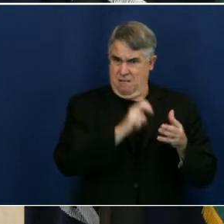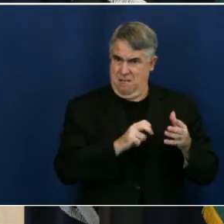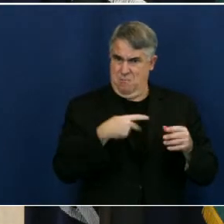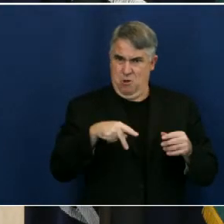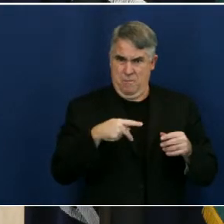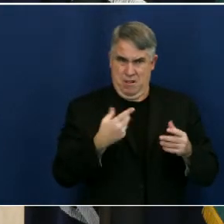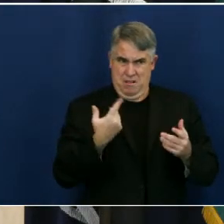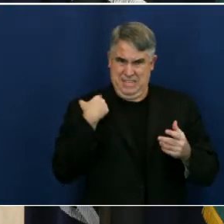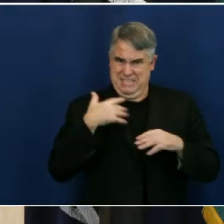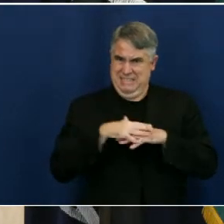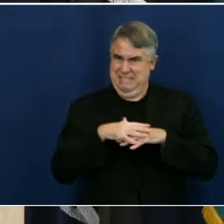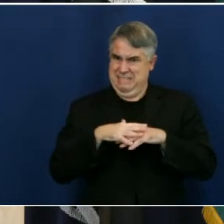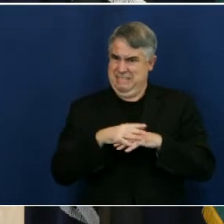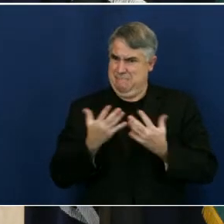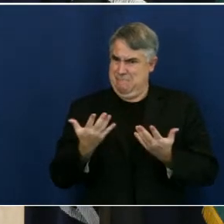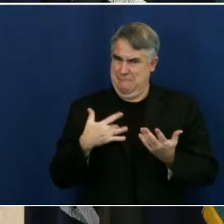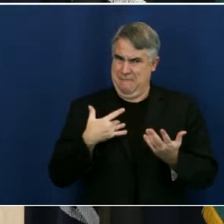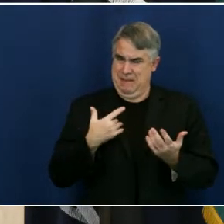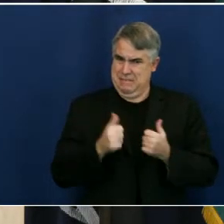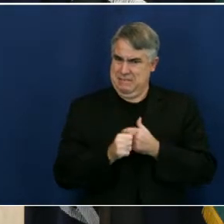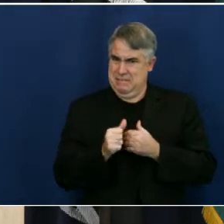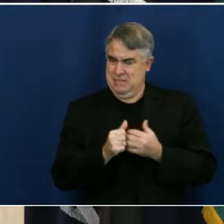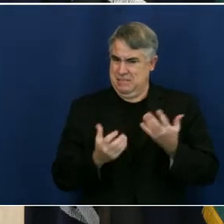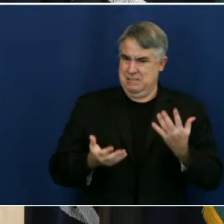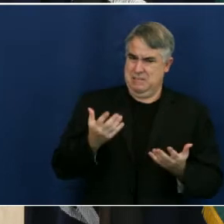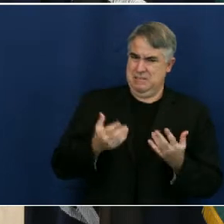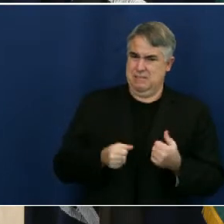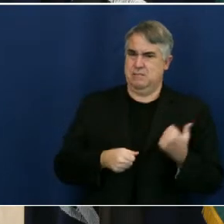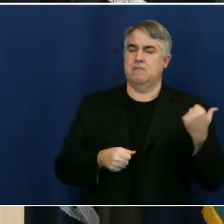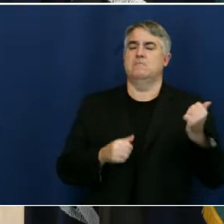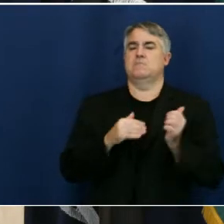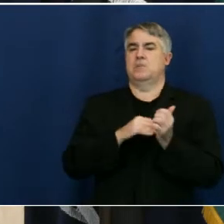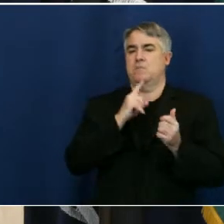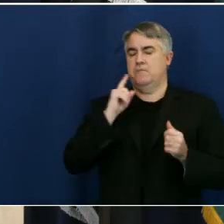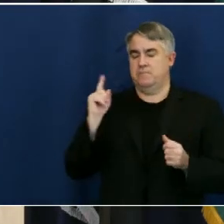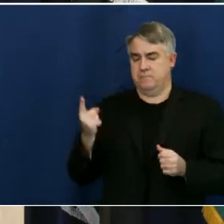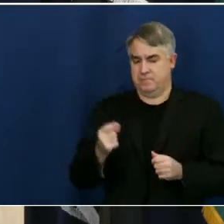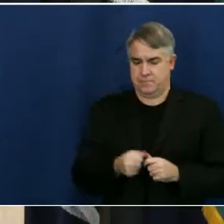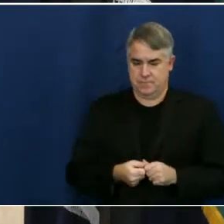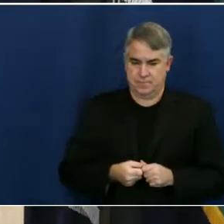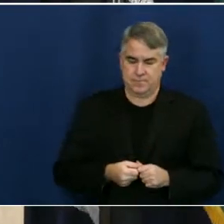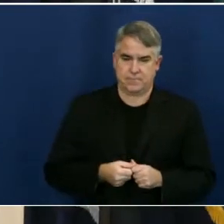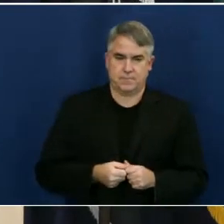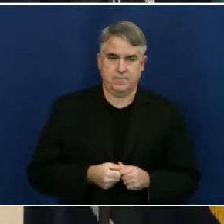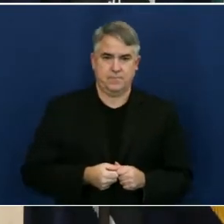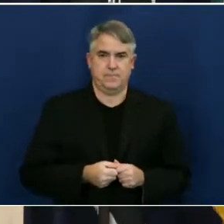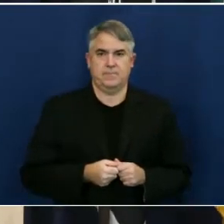sooner. Yeah, we'll have Dr. Wooten address that.